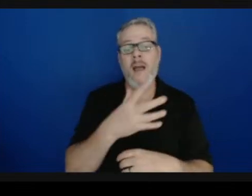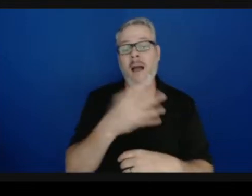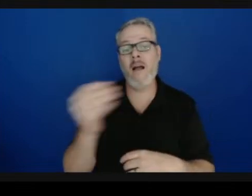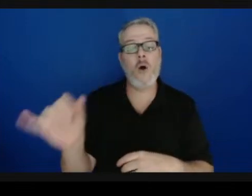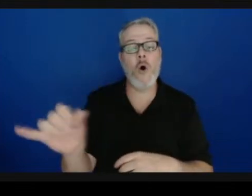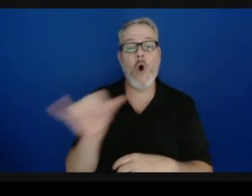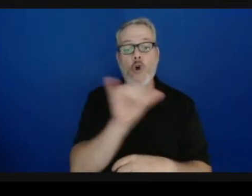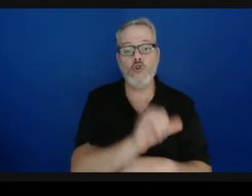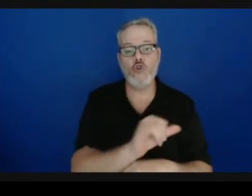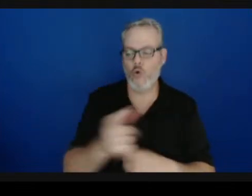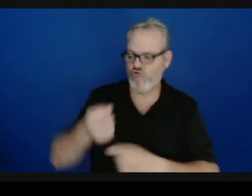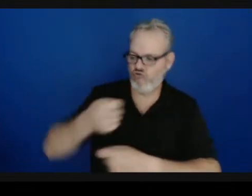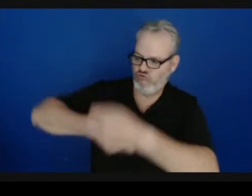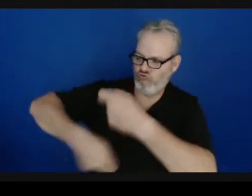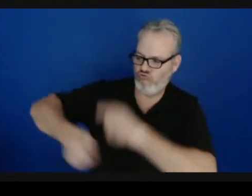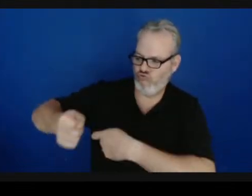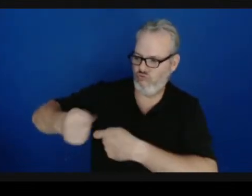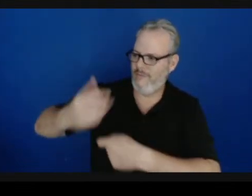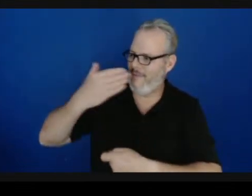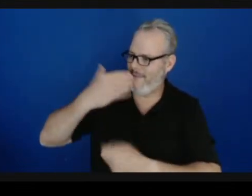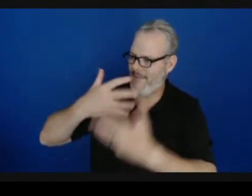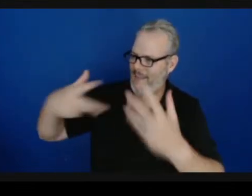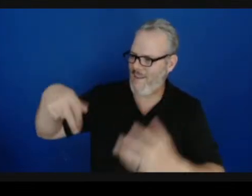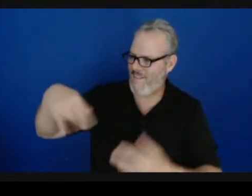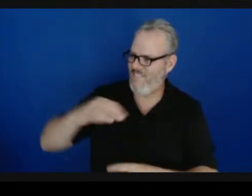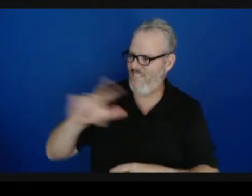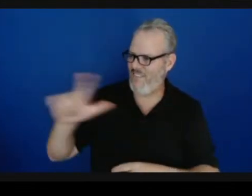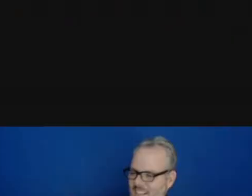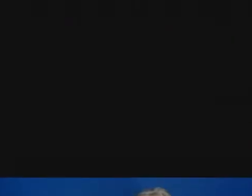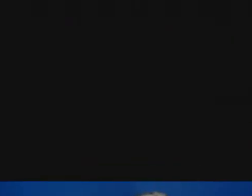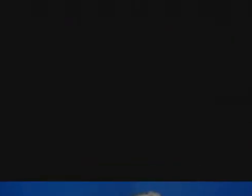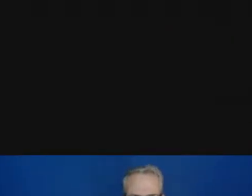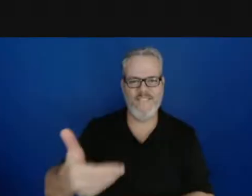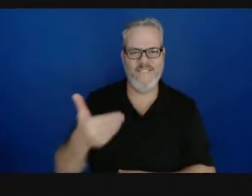Phil when he gets back. Thank you, Phil. And I'll bring in Lou.